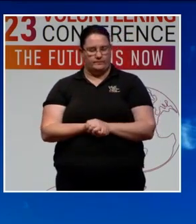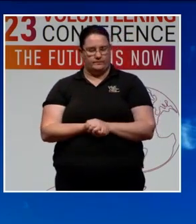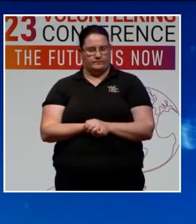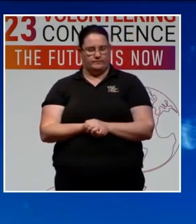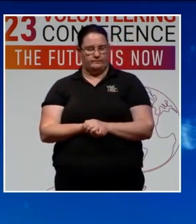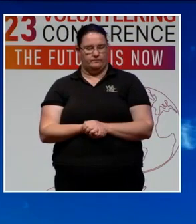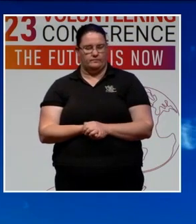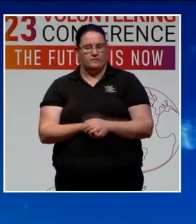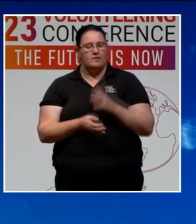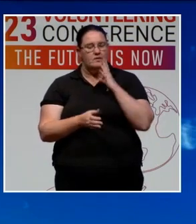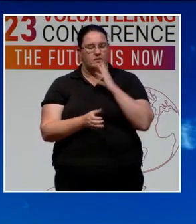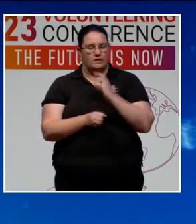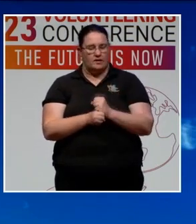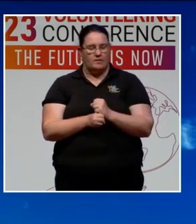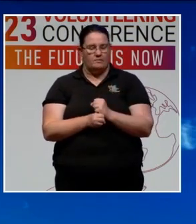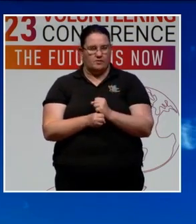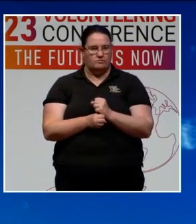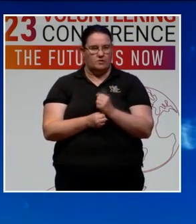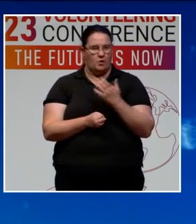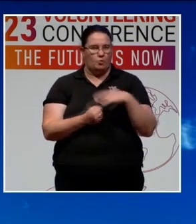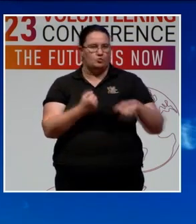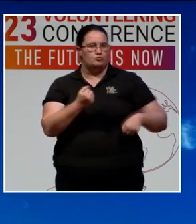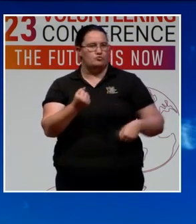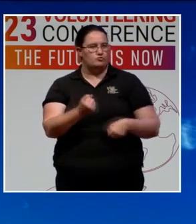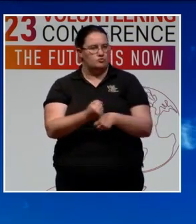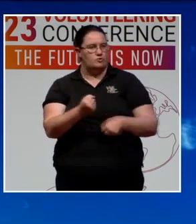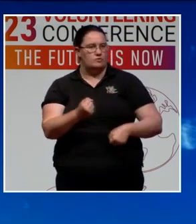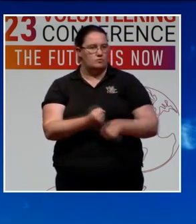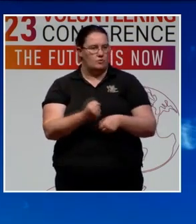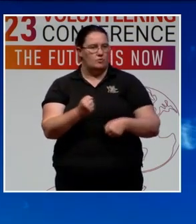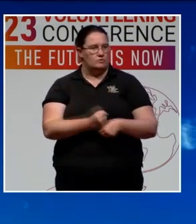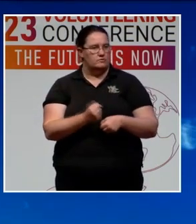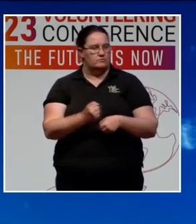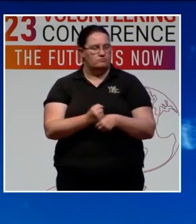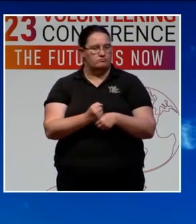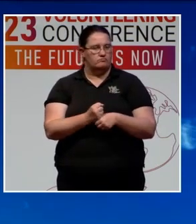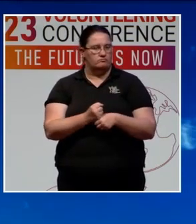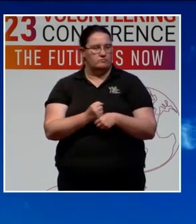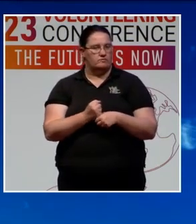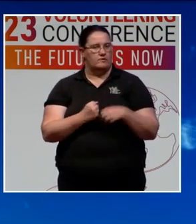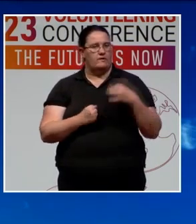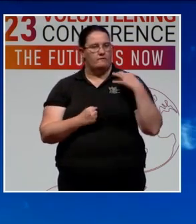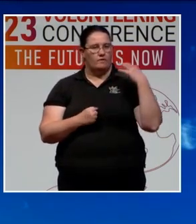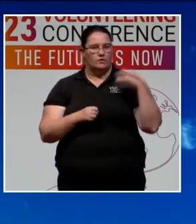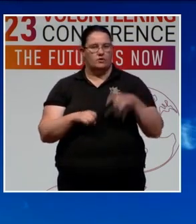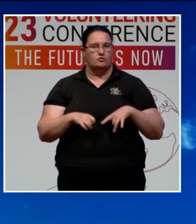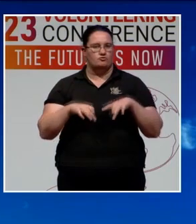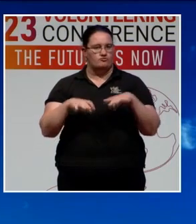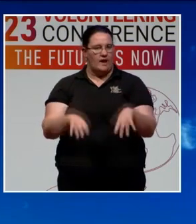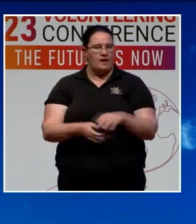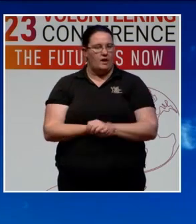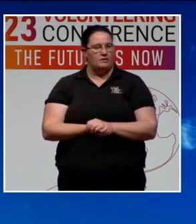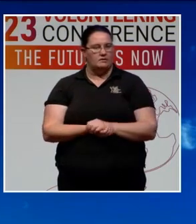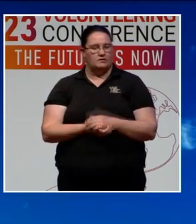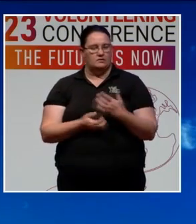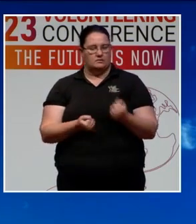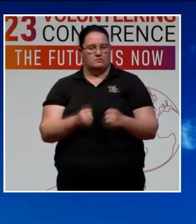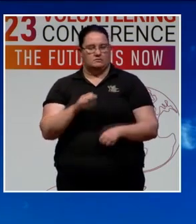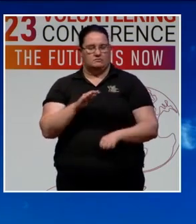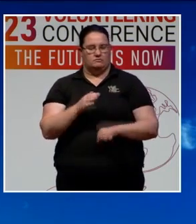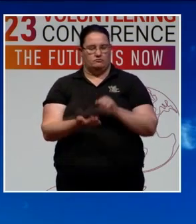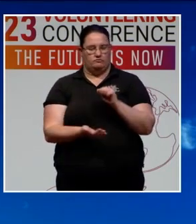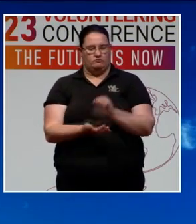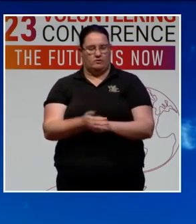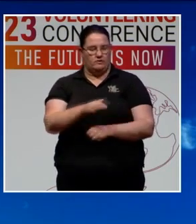keen to support initiatives like this that set up the right foundations for the type of country we all want to live